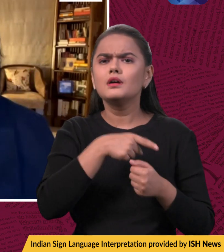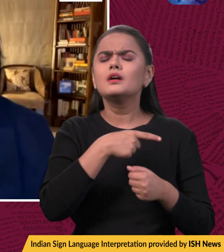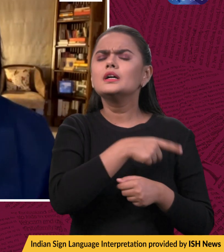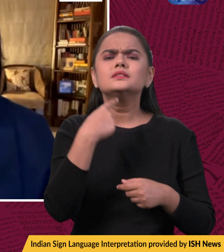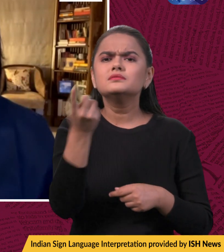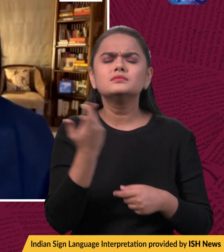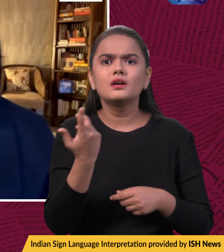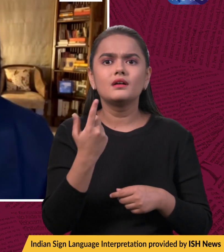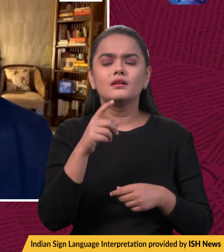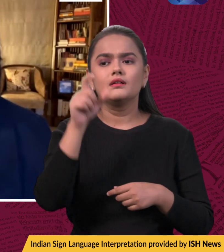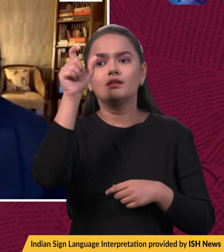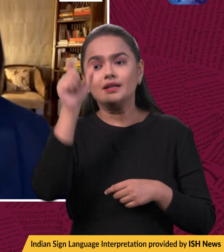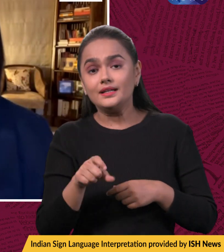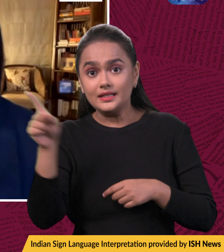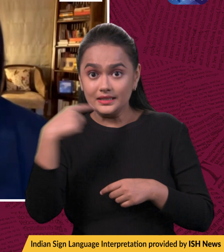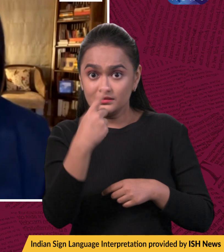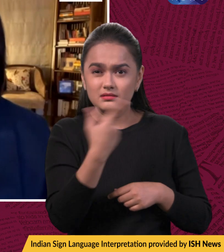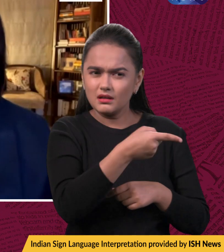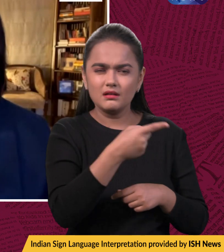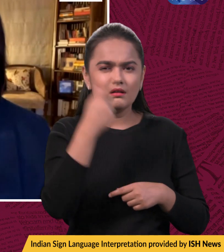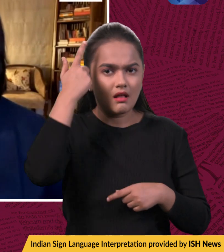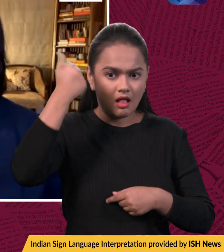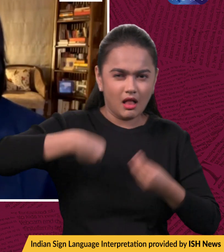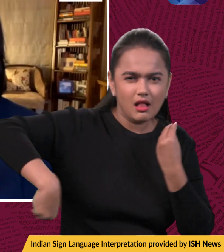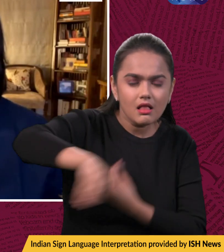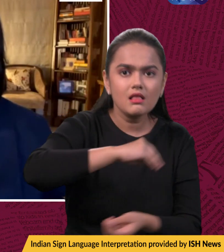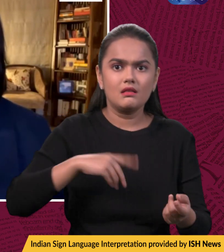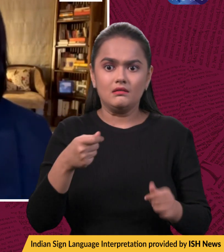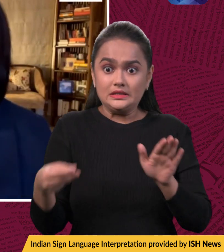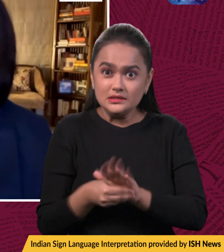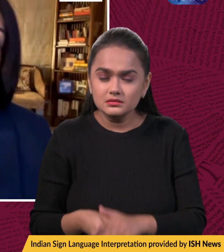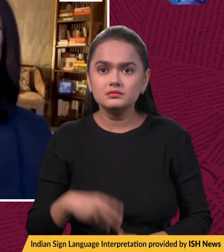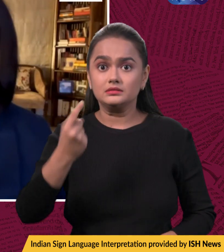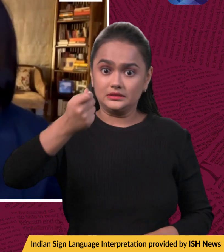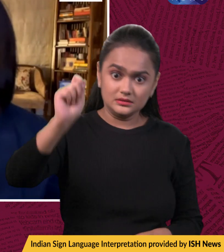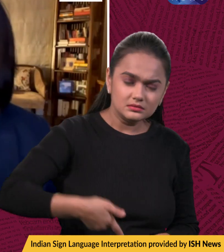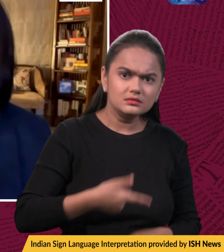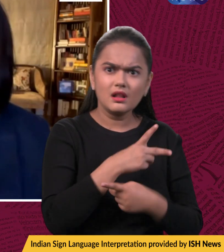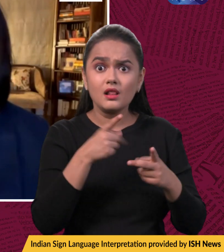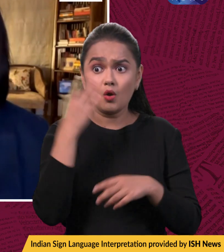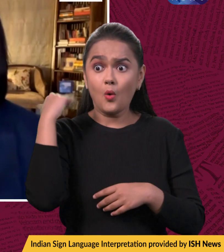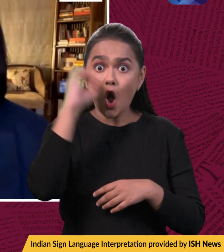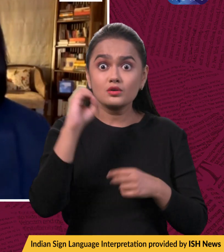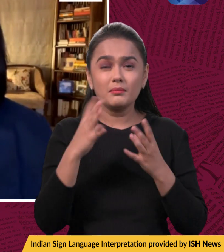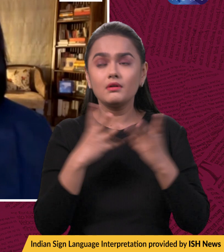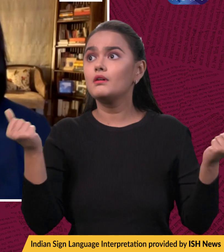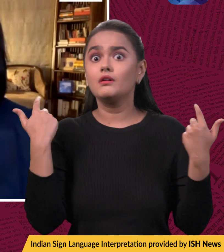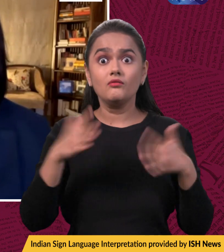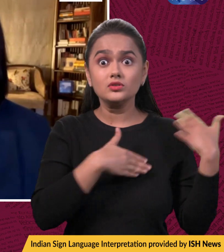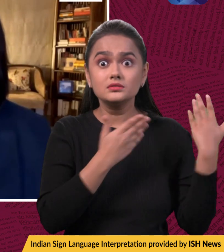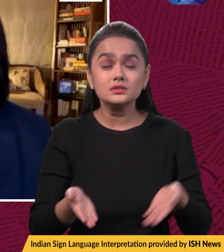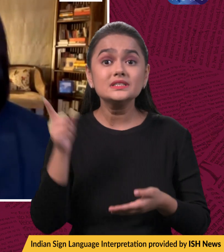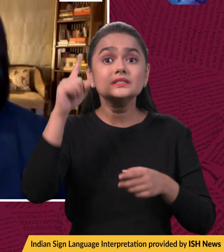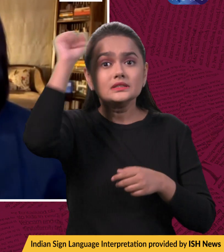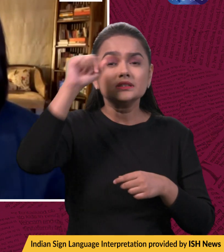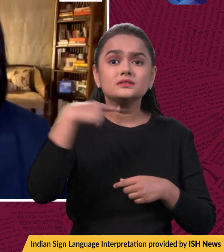a proclaimed offender and an absconder by a Mumbai court, has been missing since October. Mr. Singh said